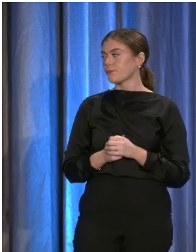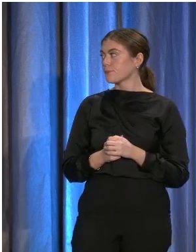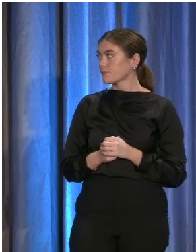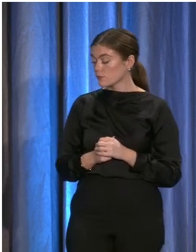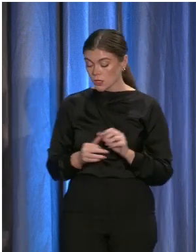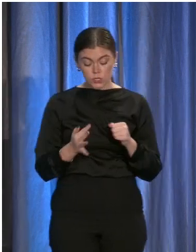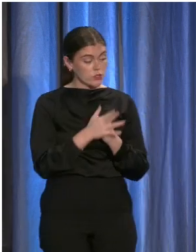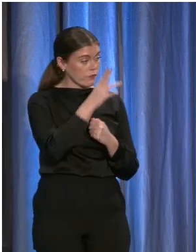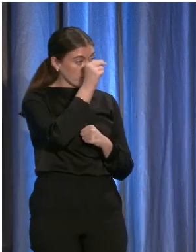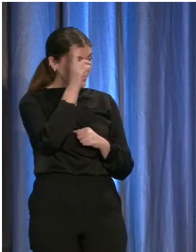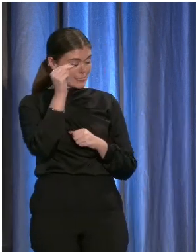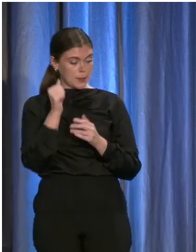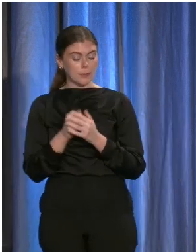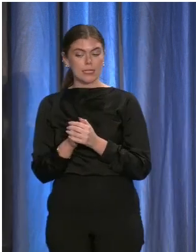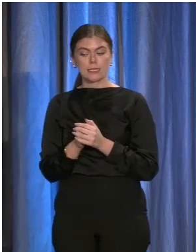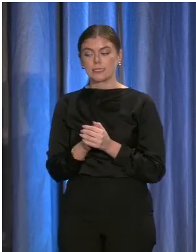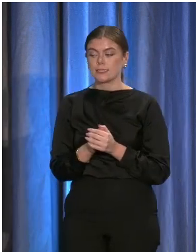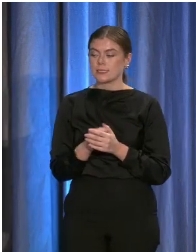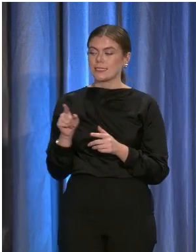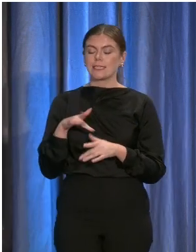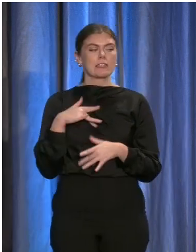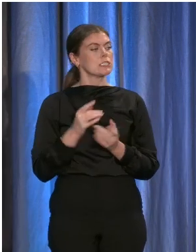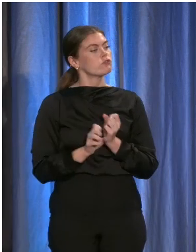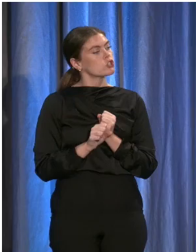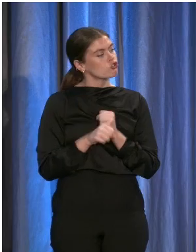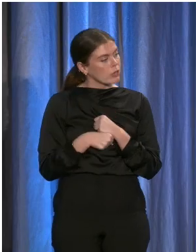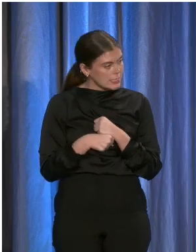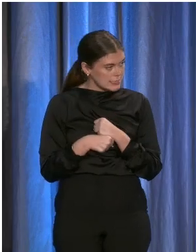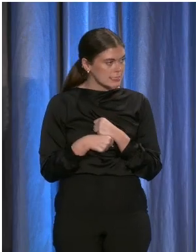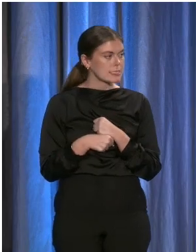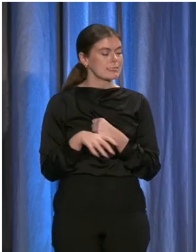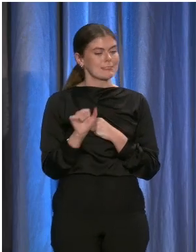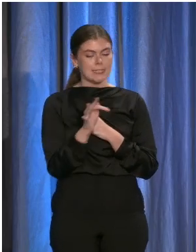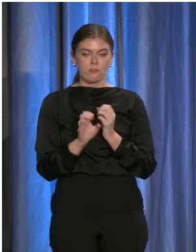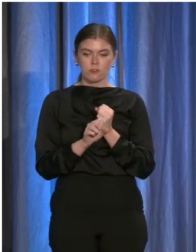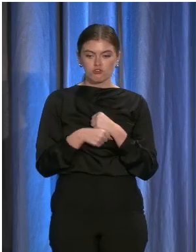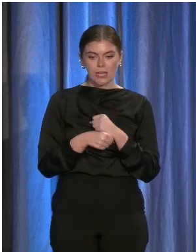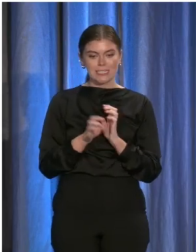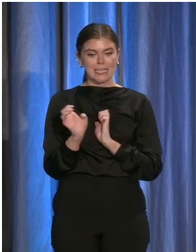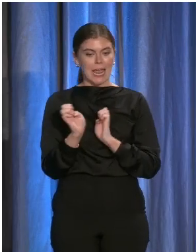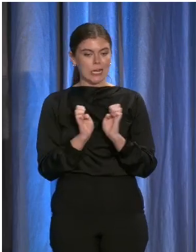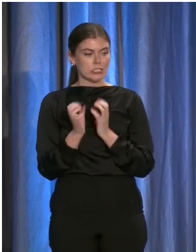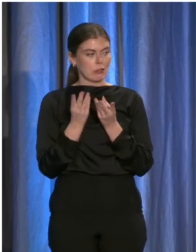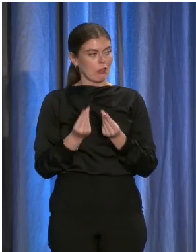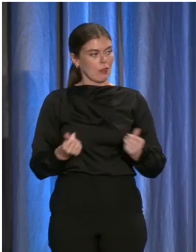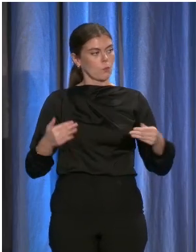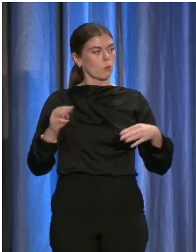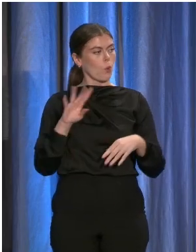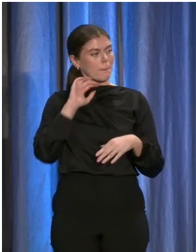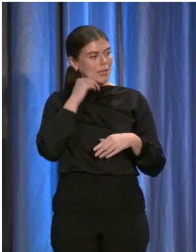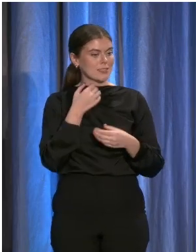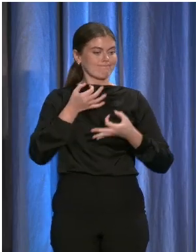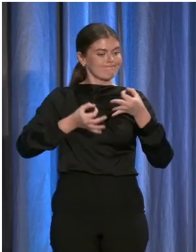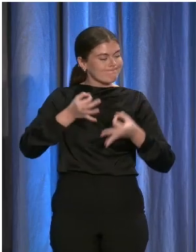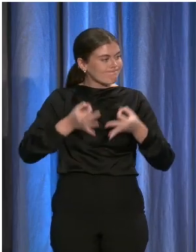So, for example, they had been frustrated. Their energy had been sapped by bureaucracy.